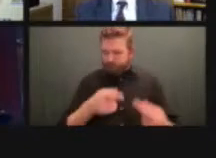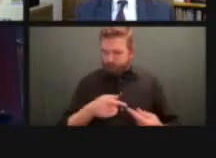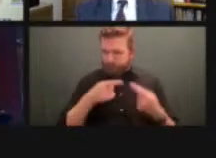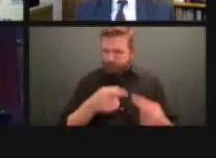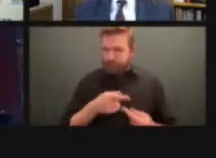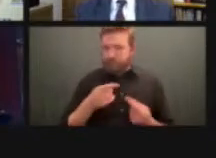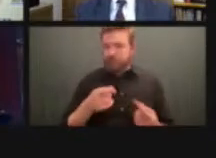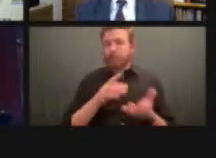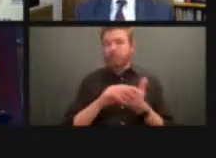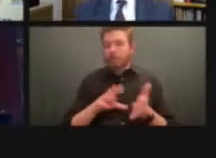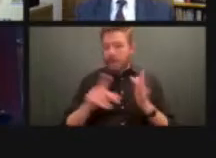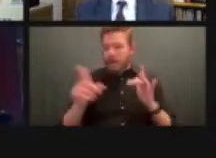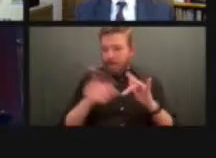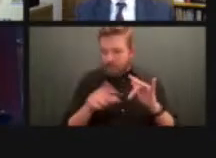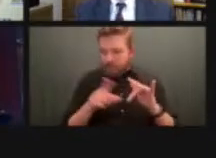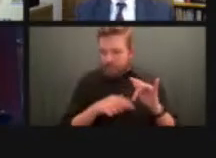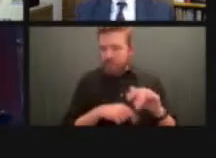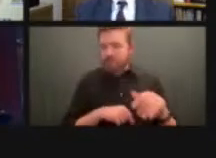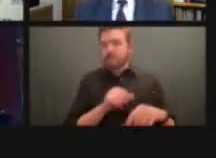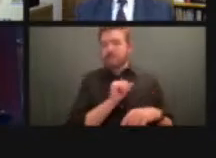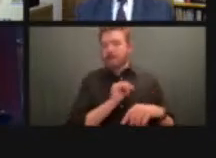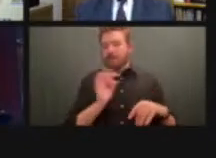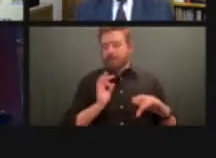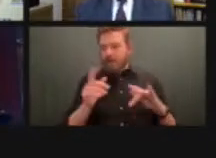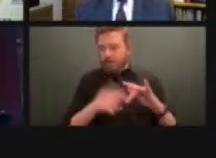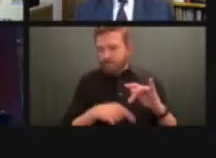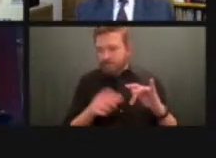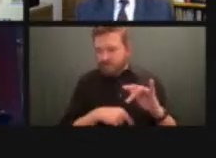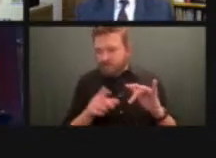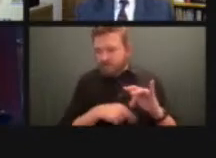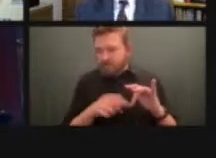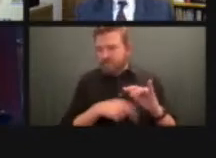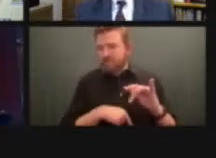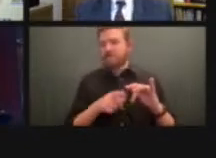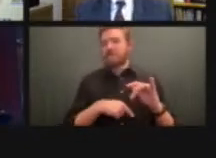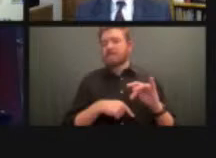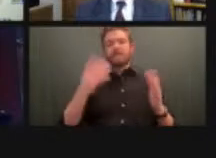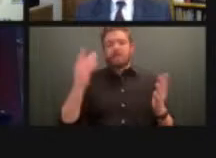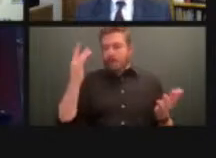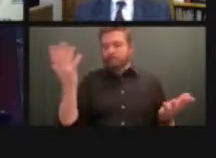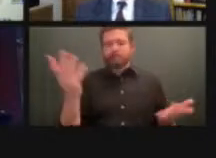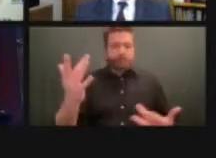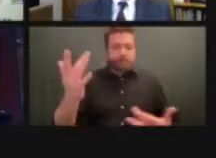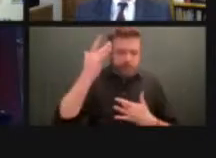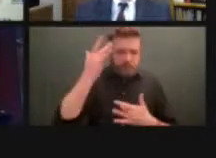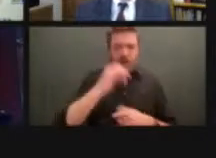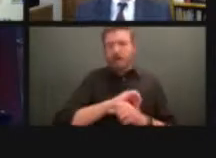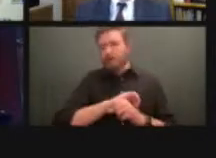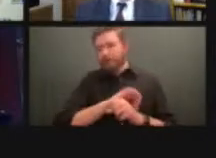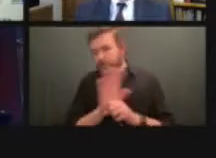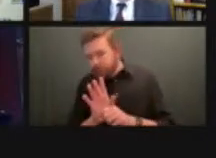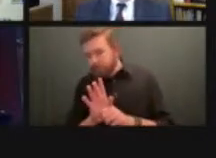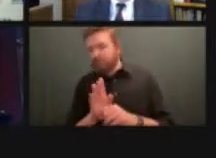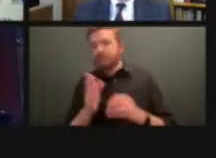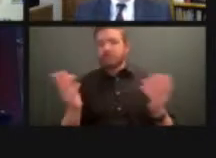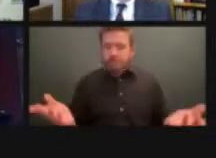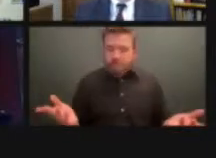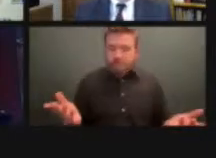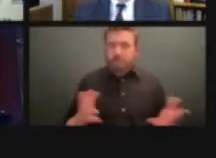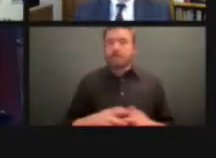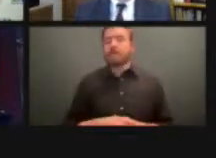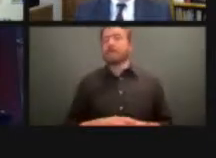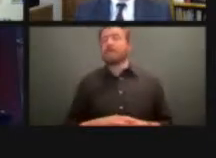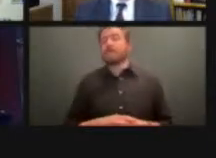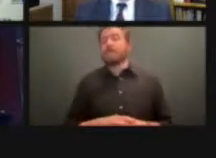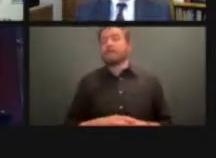staff who have contracted Omicron during the tidal wave of new infections. Even before our schools let out